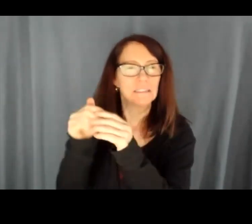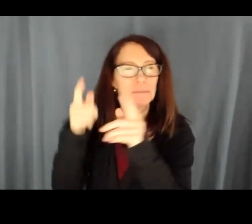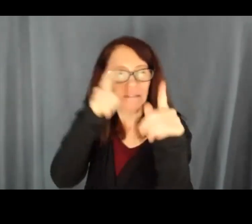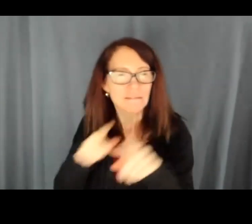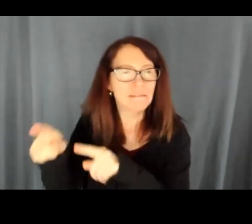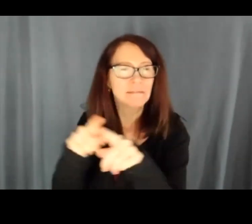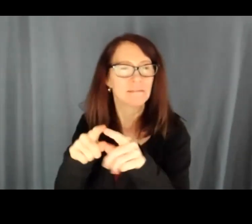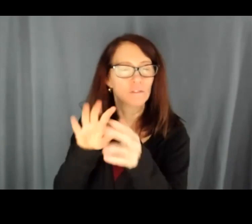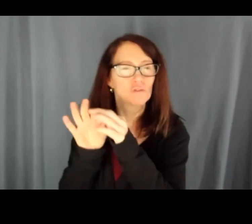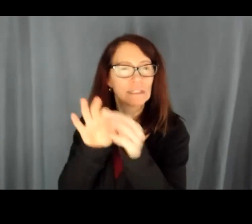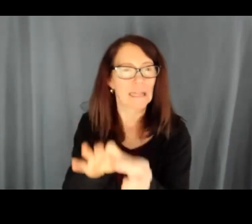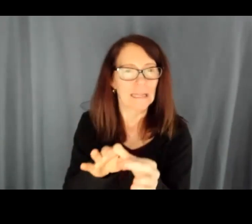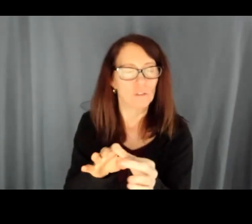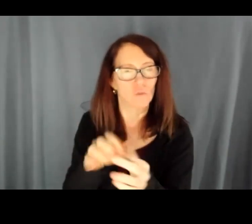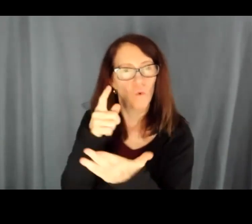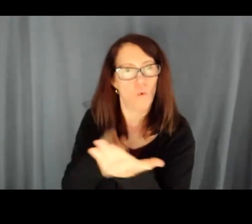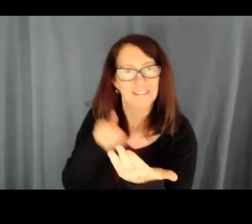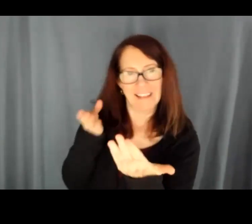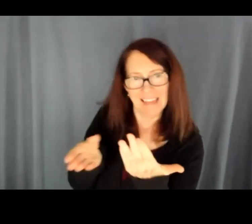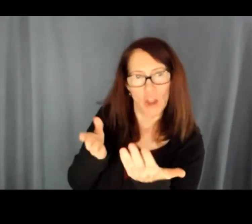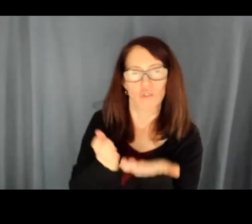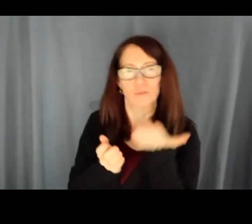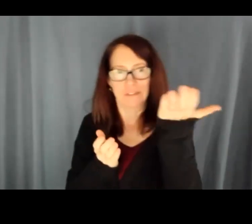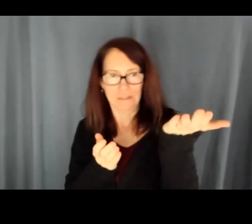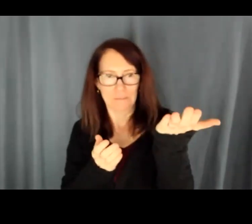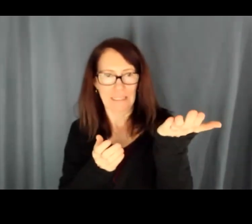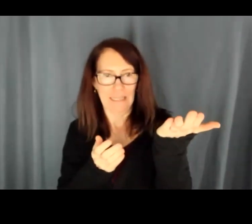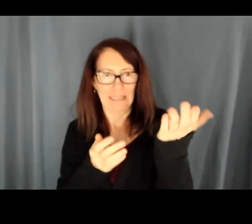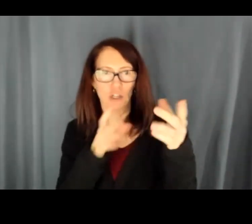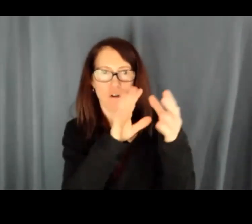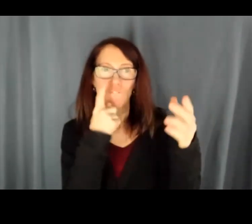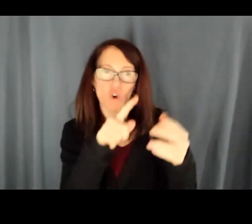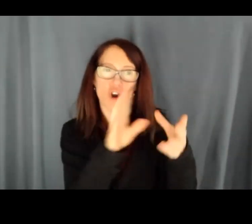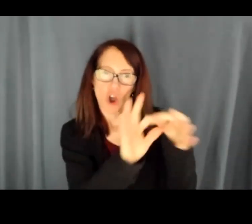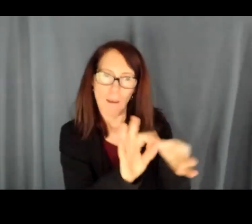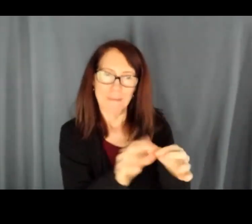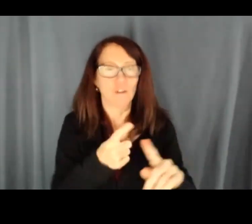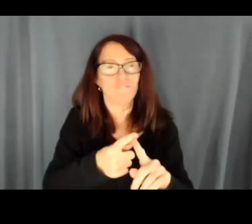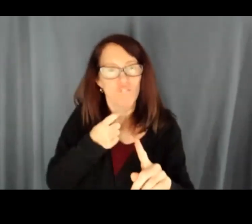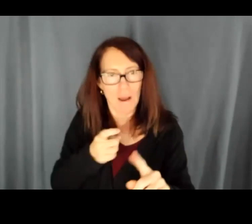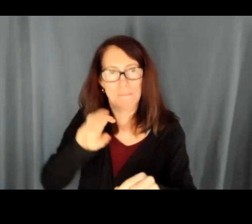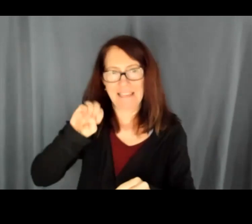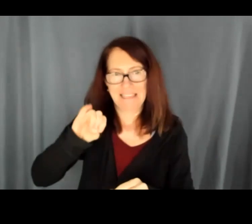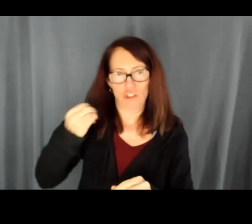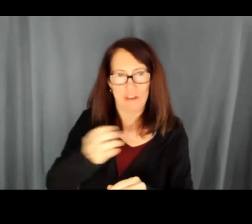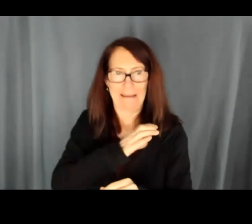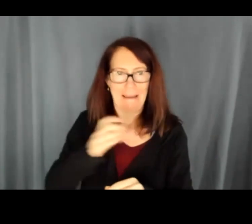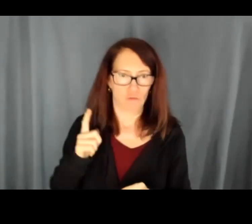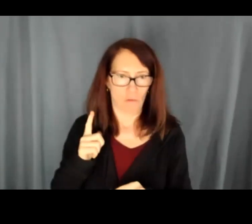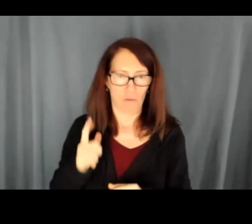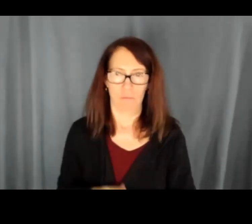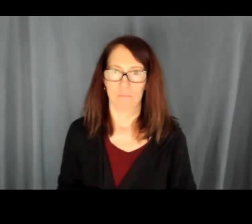listed there to submit as comments from the EJ Council. I would share